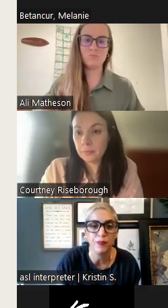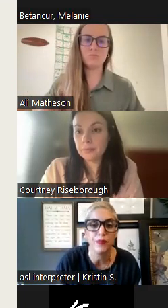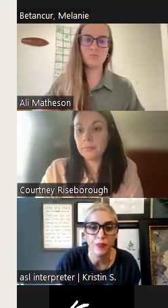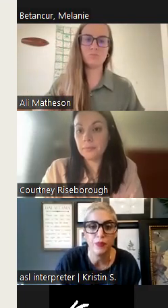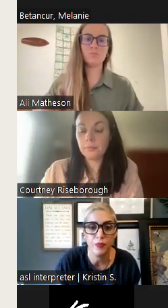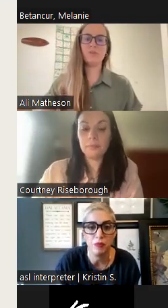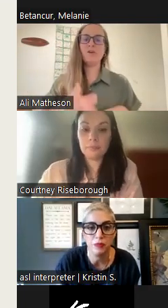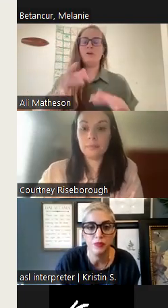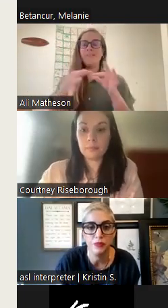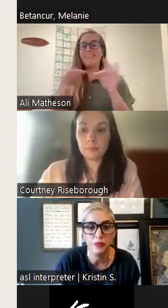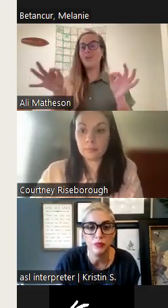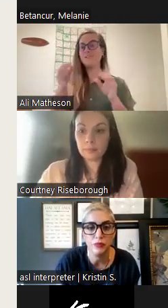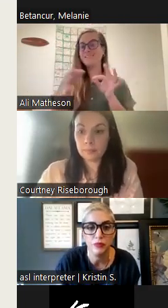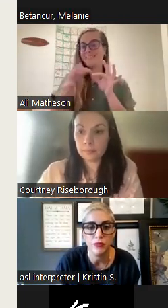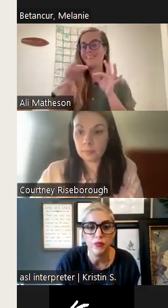time.